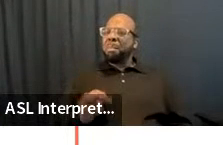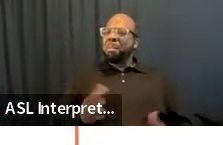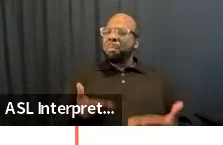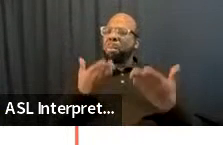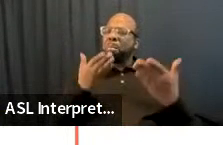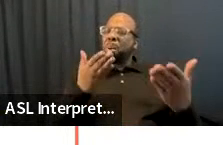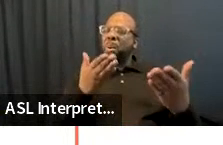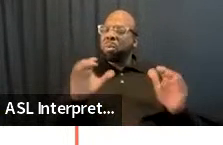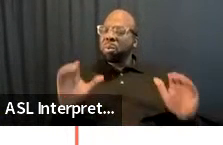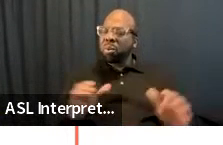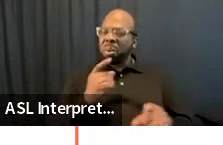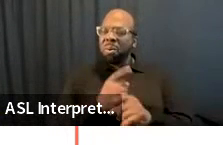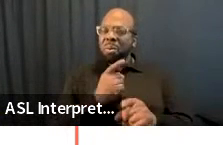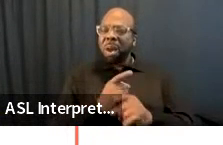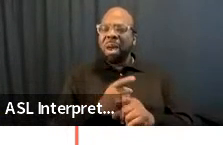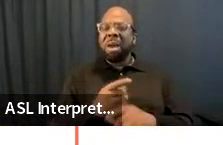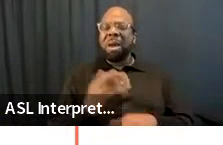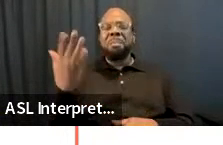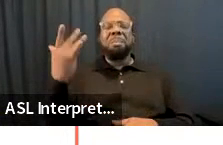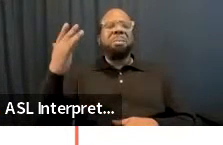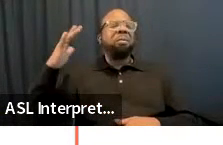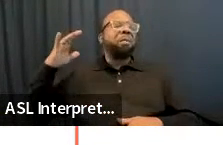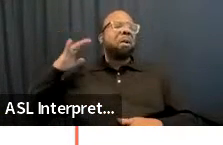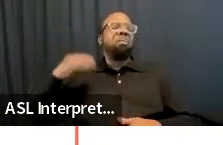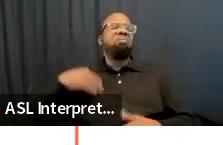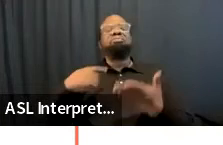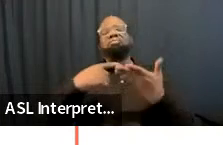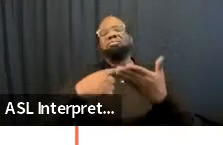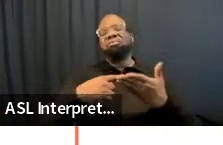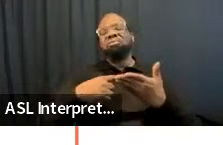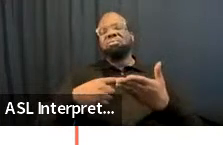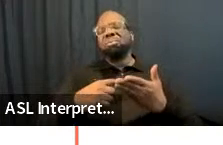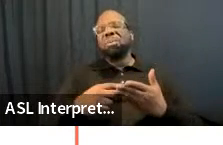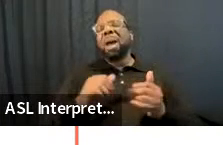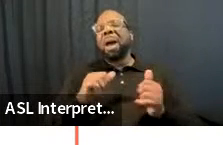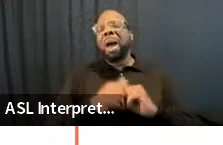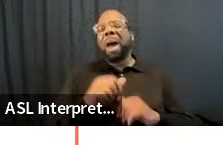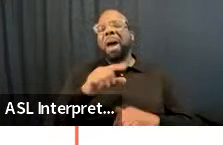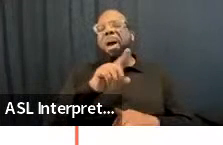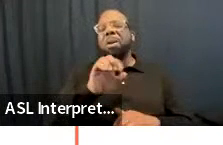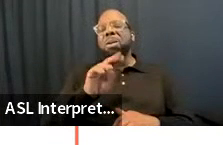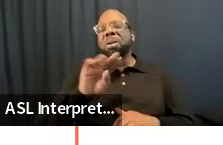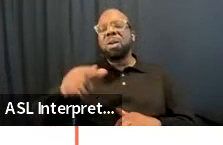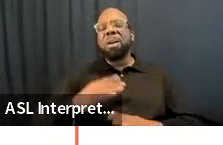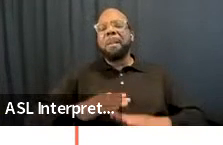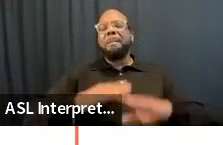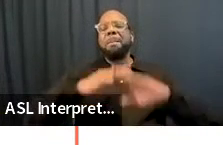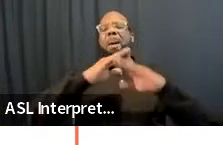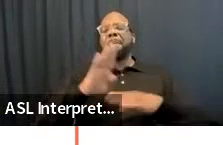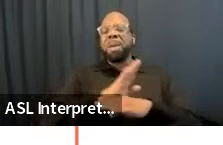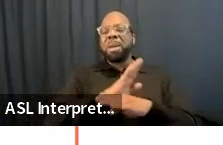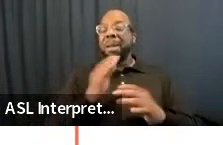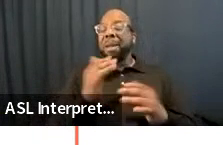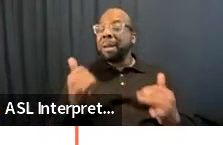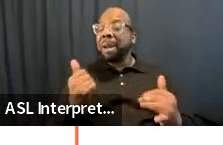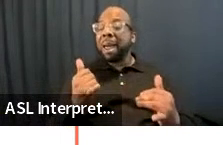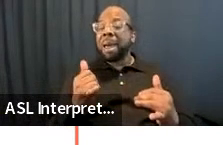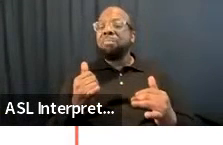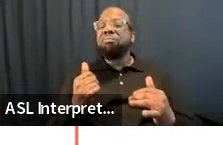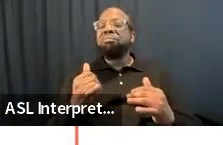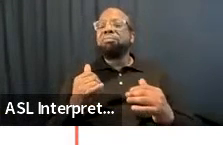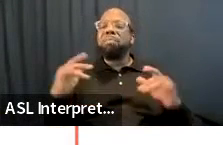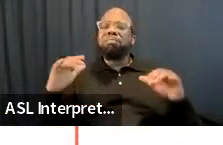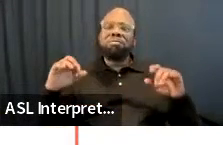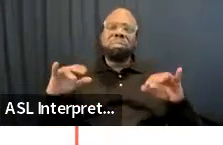with stakeholders about things that might be, how zoning might be getting in the way of businesses. Now we've come together with